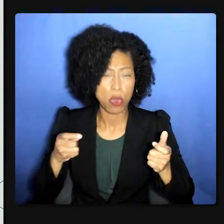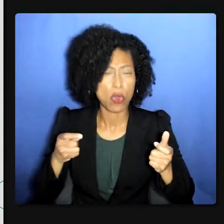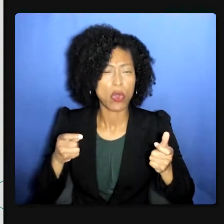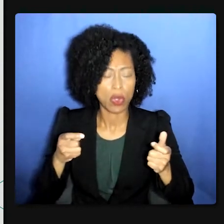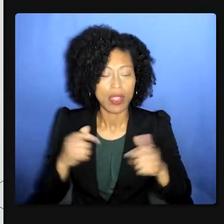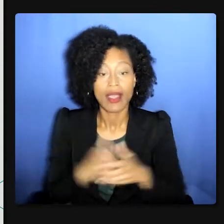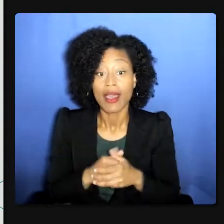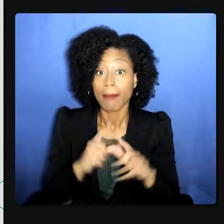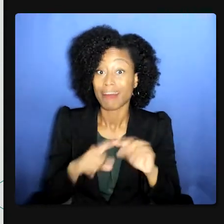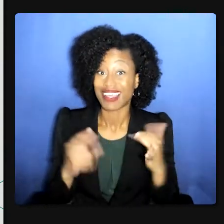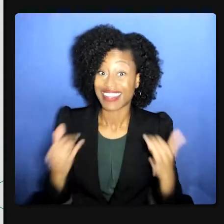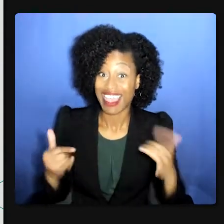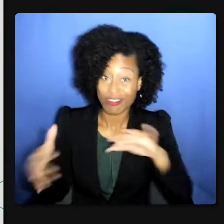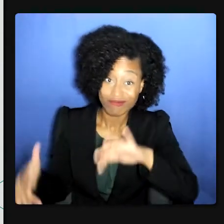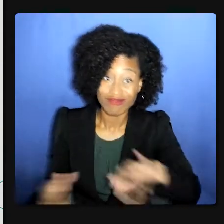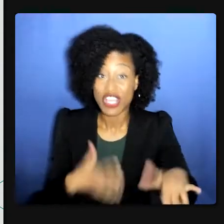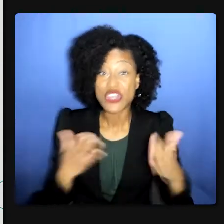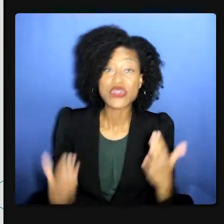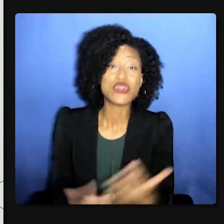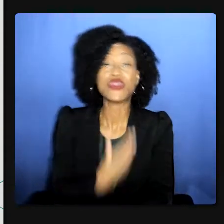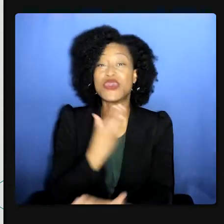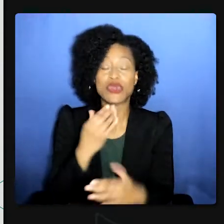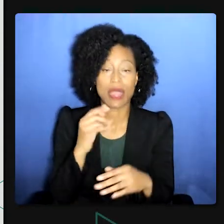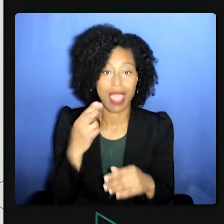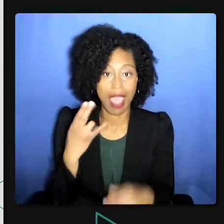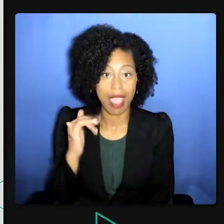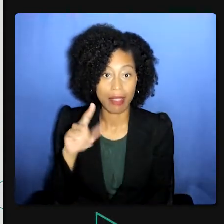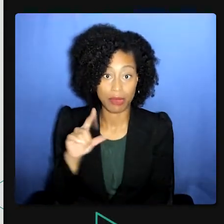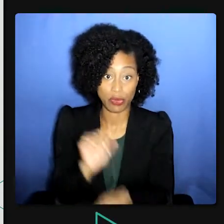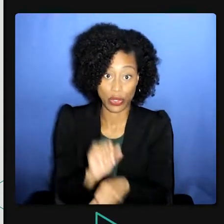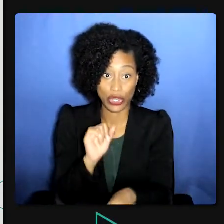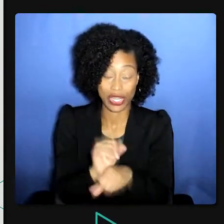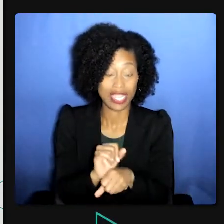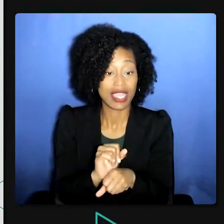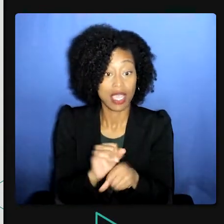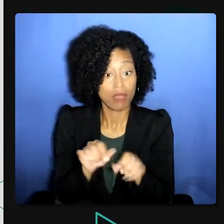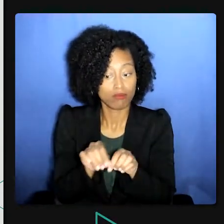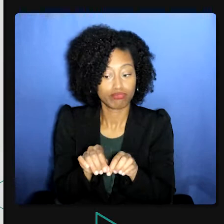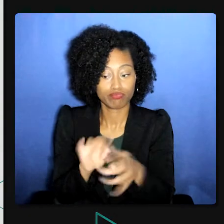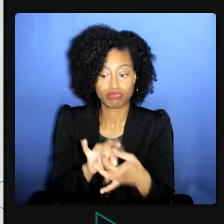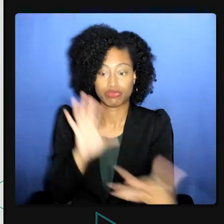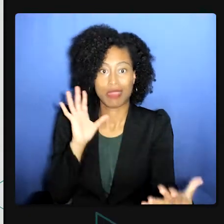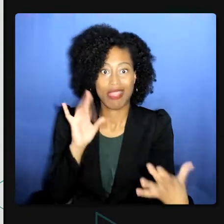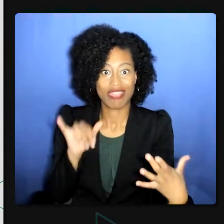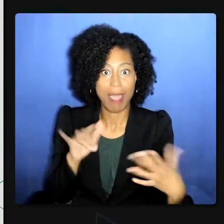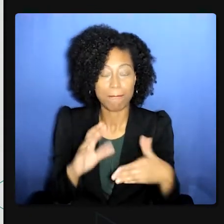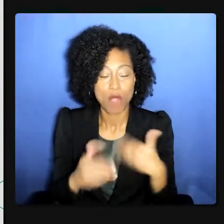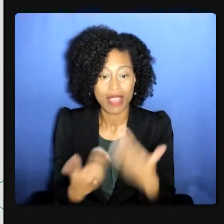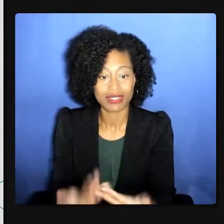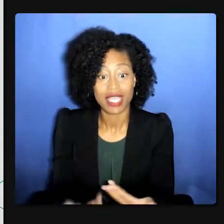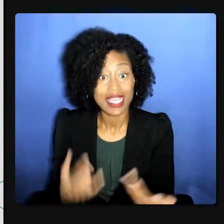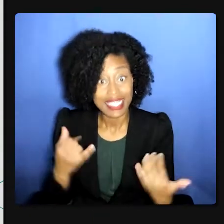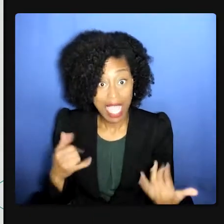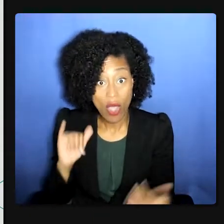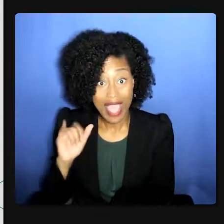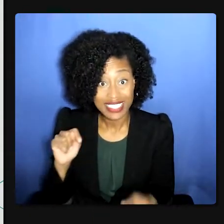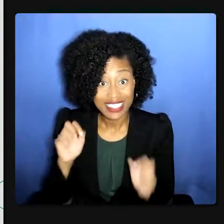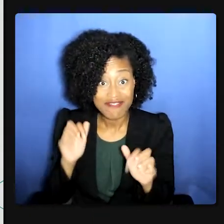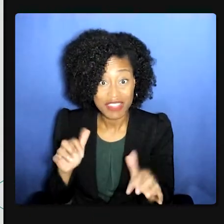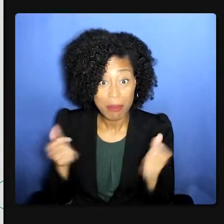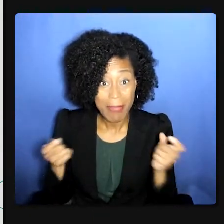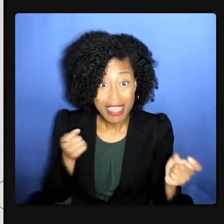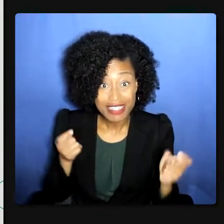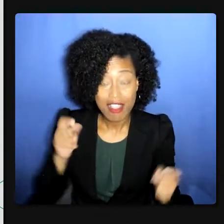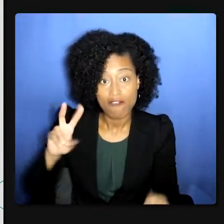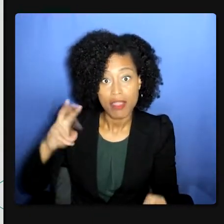era of remote or hybrid work has decentralized the whole process. Now, studios face problems of IT fleet